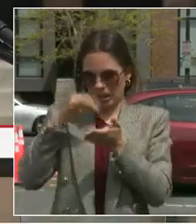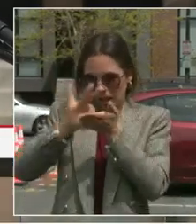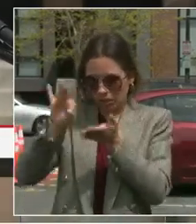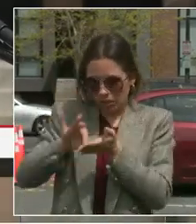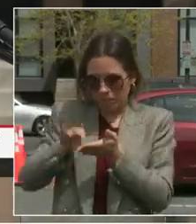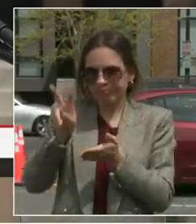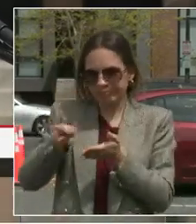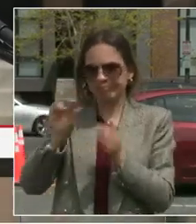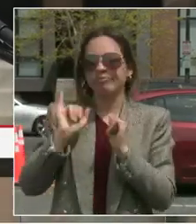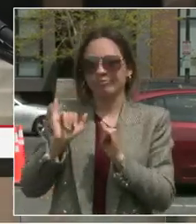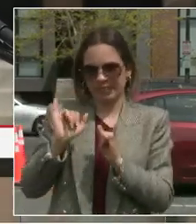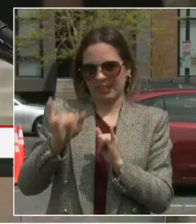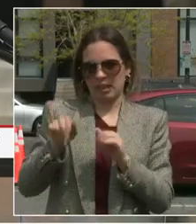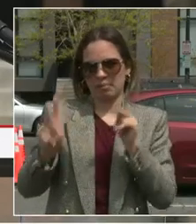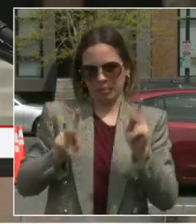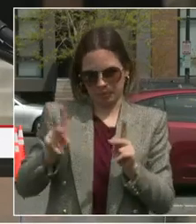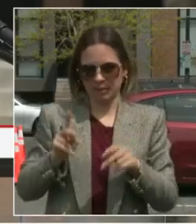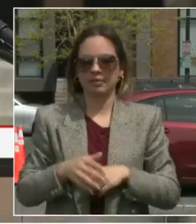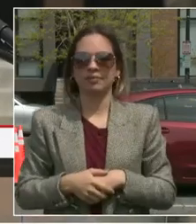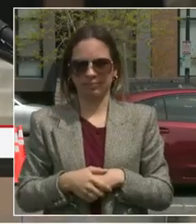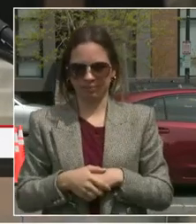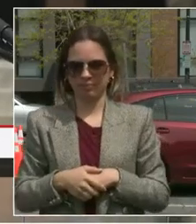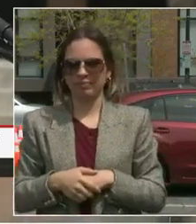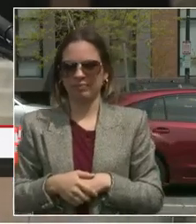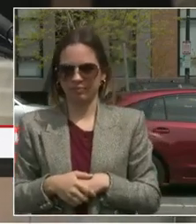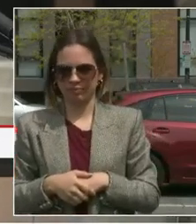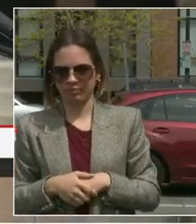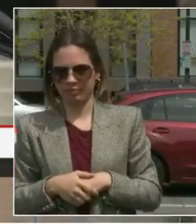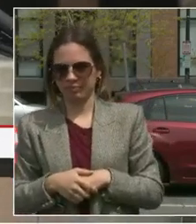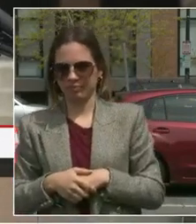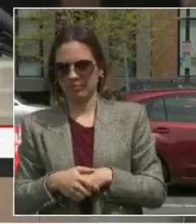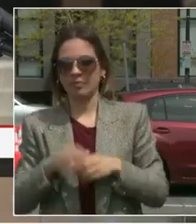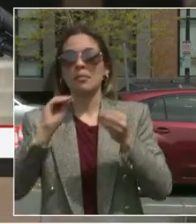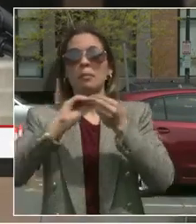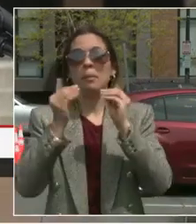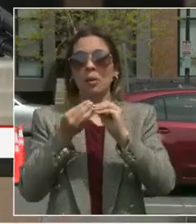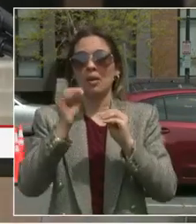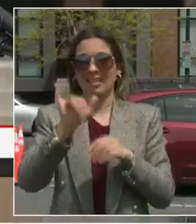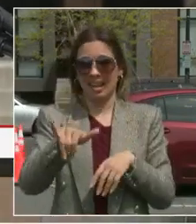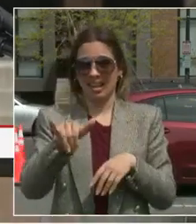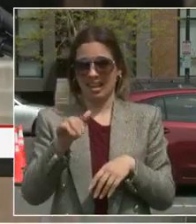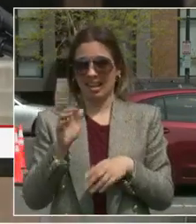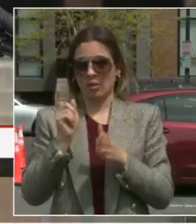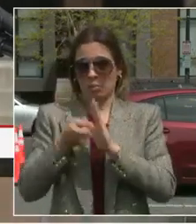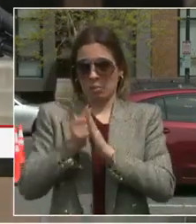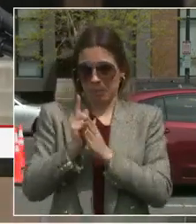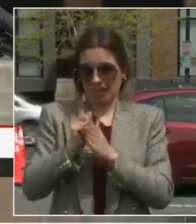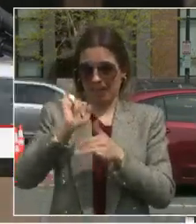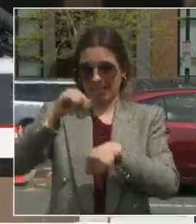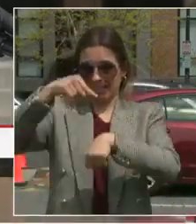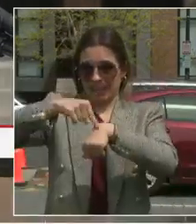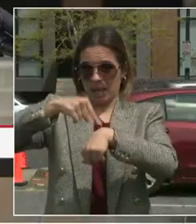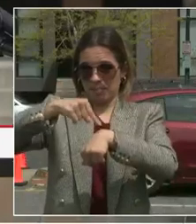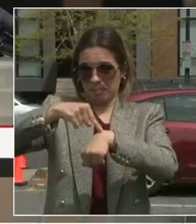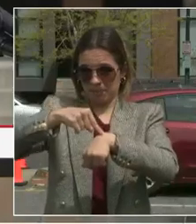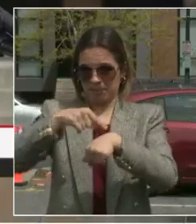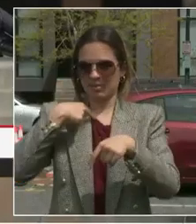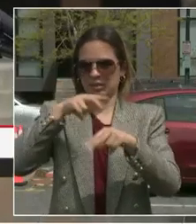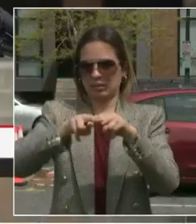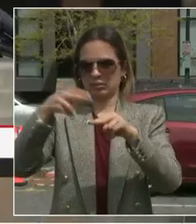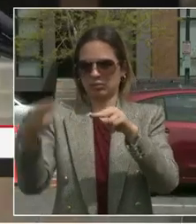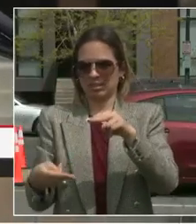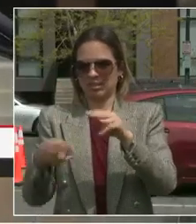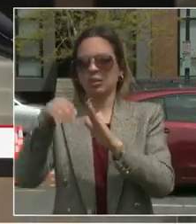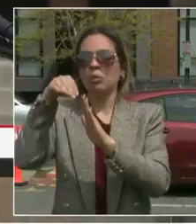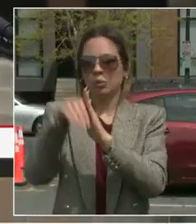Every other number within our point in time count went down in terms of the